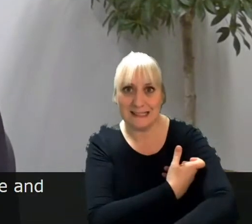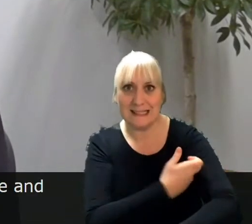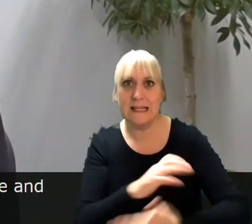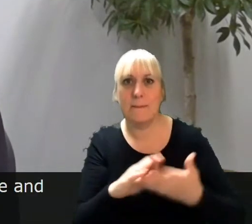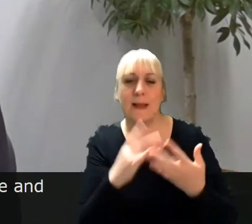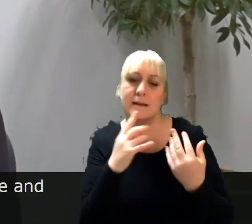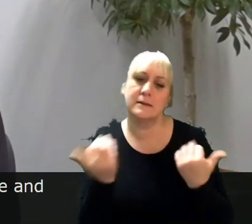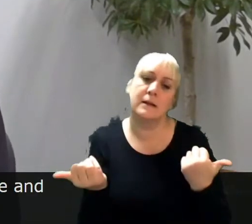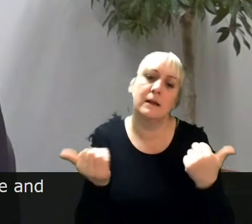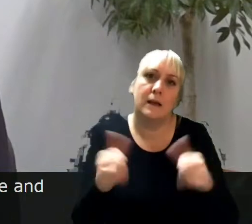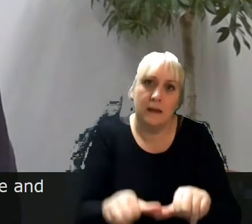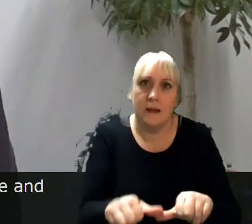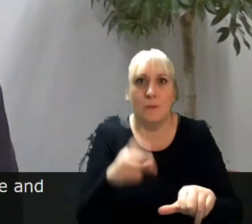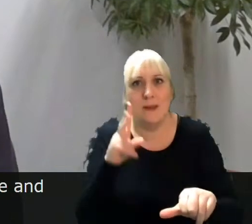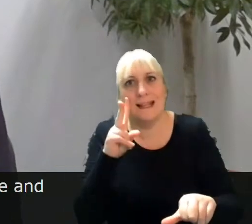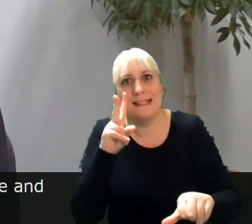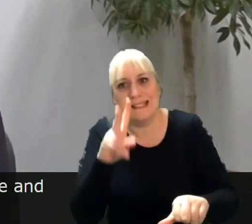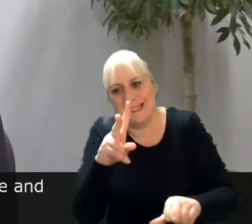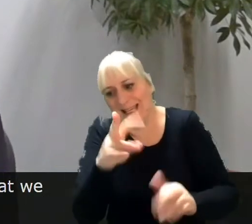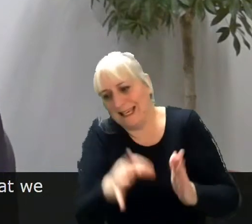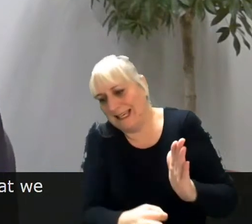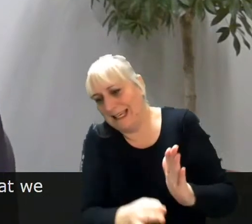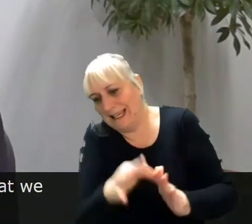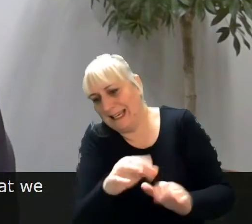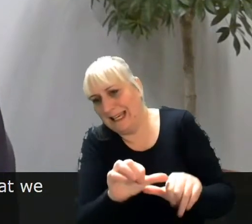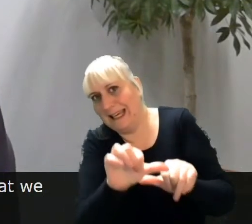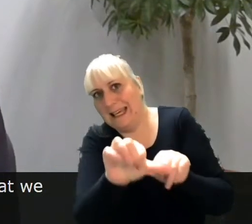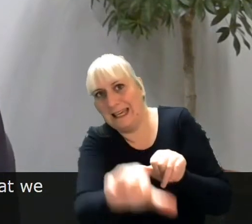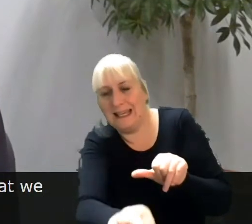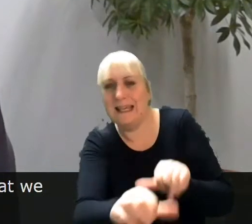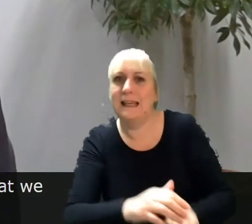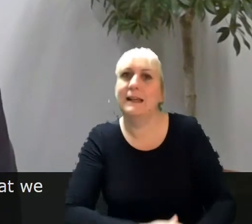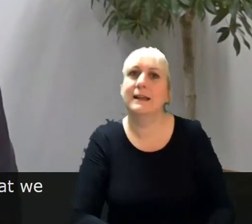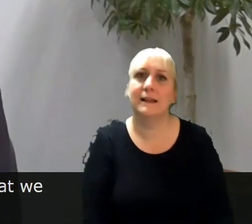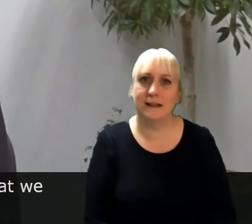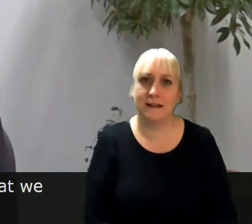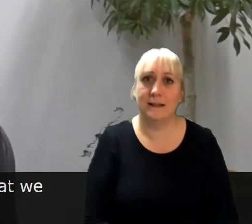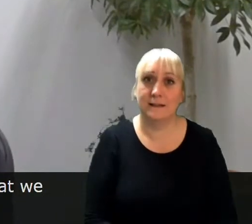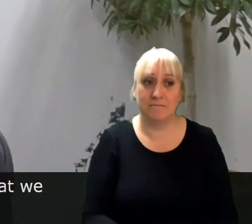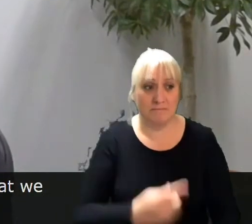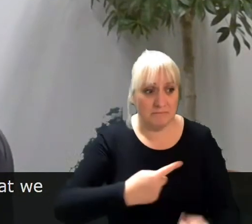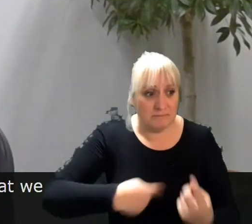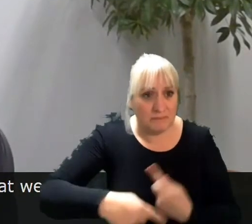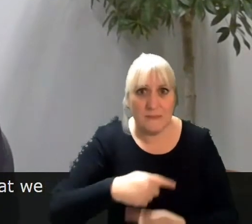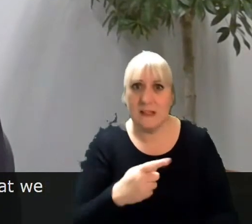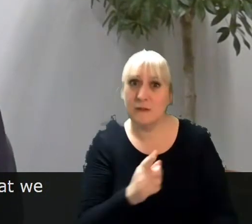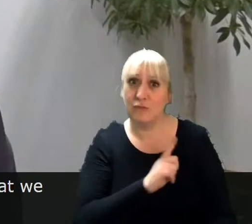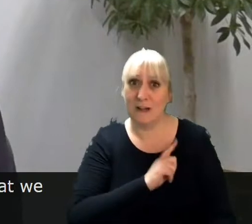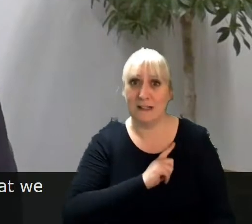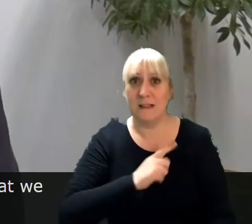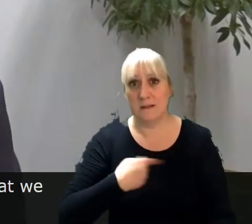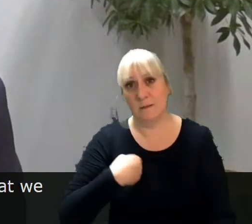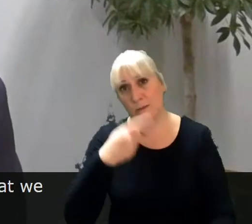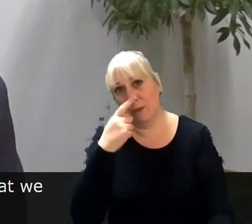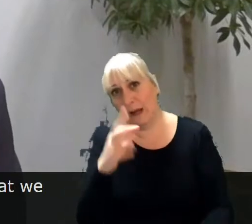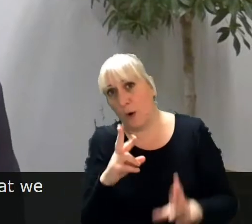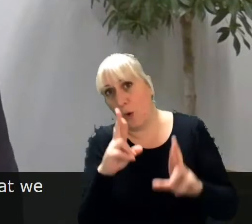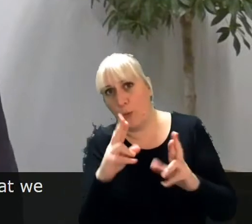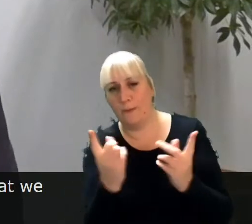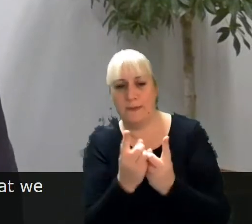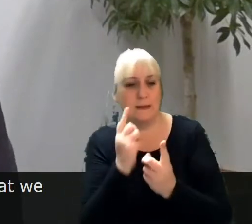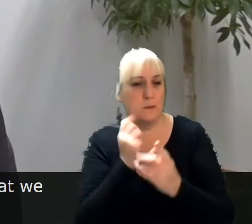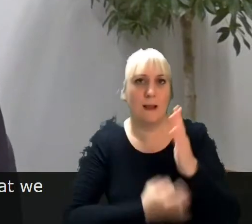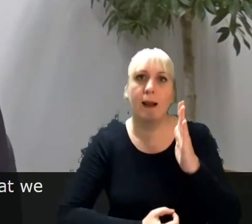the light at the end of the tunnel. There is reason to hope. As we now look to the